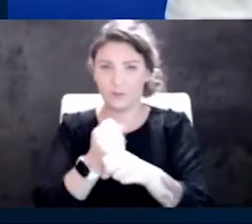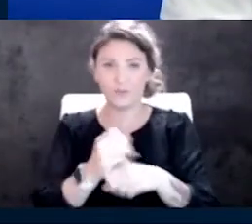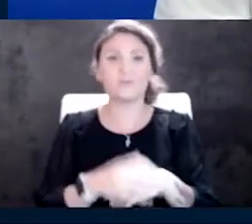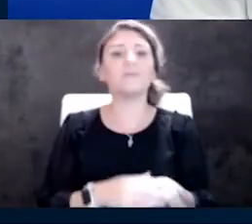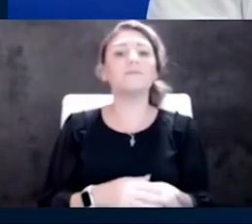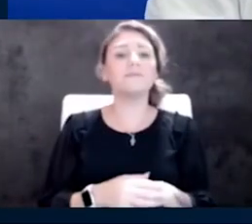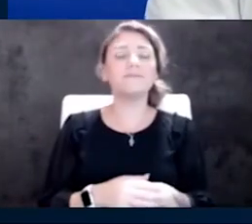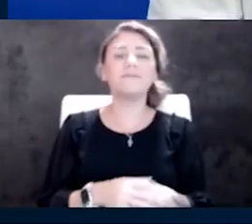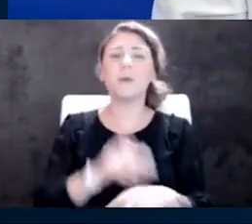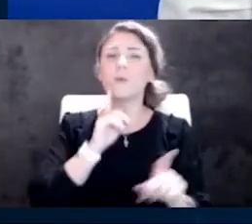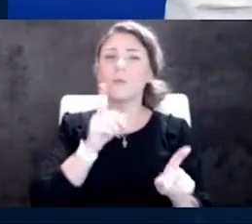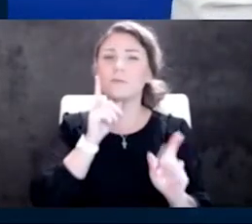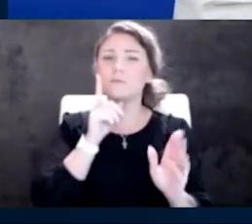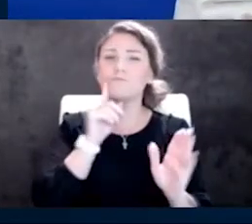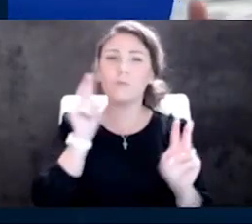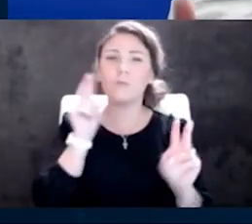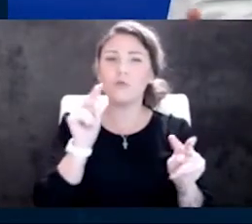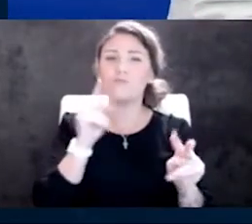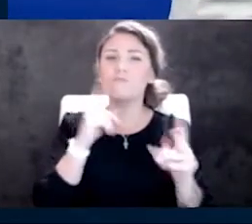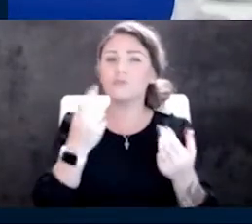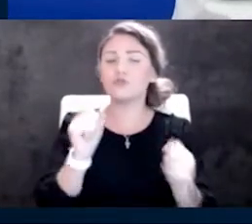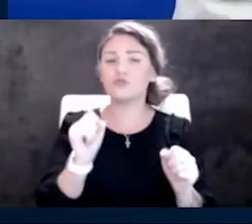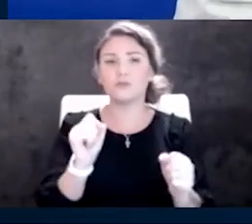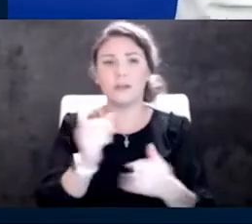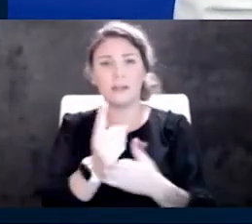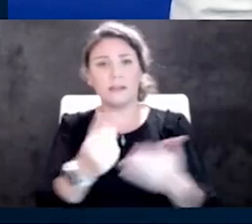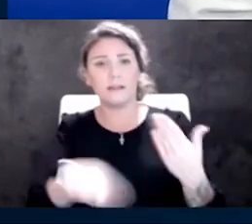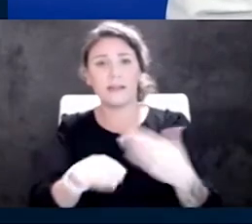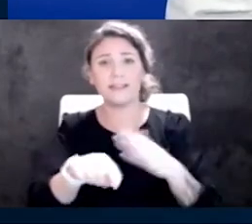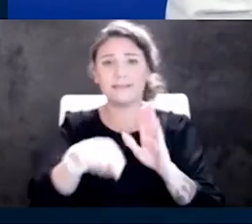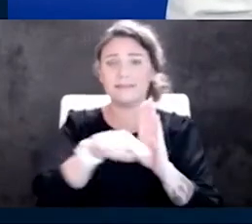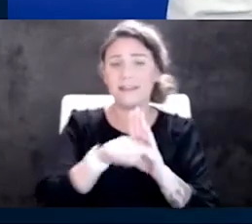look at that. I'm going to try and come over next week. I'm an A negative donor. Will I be welcome?